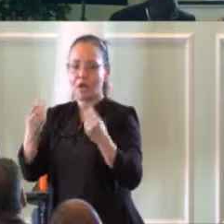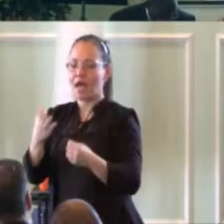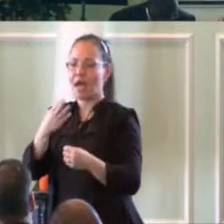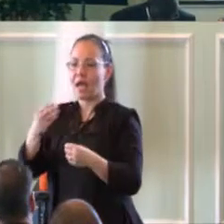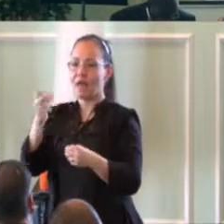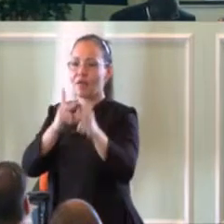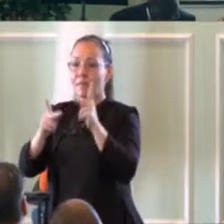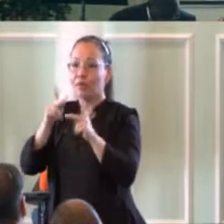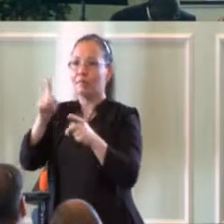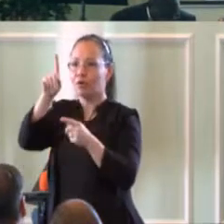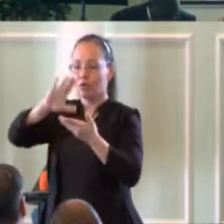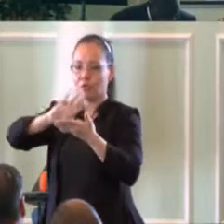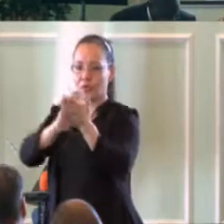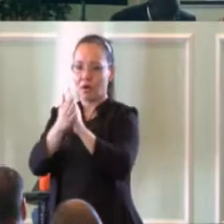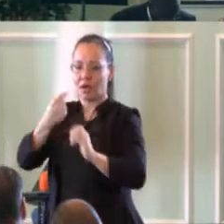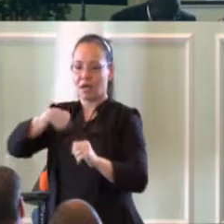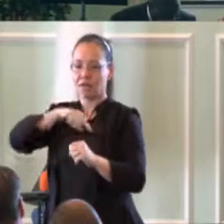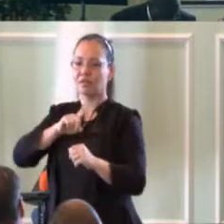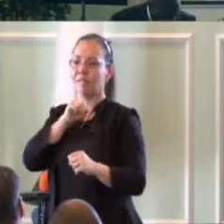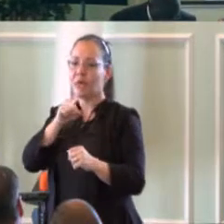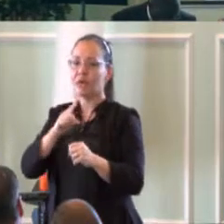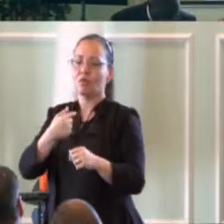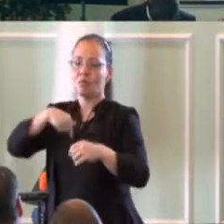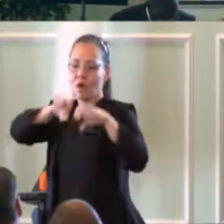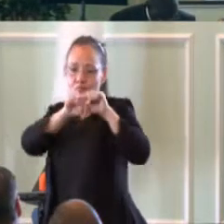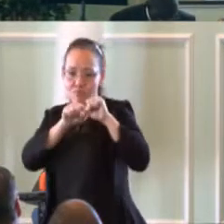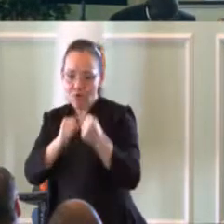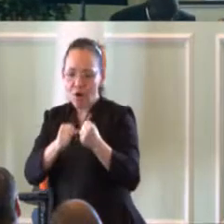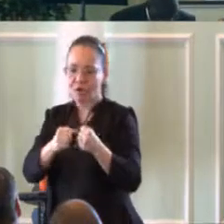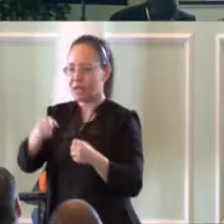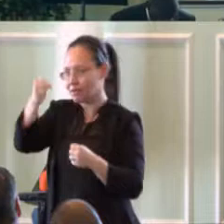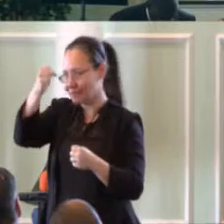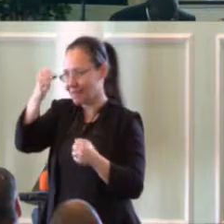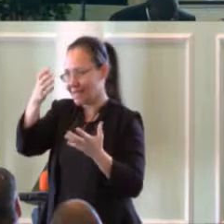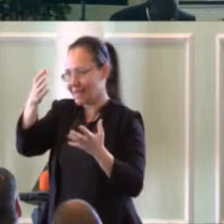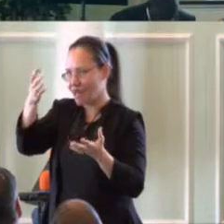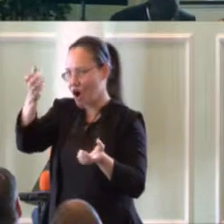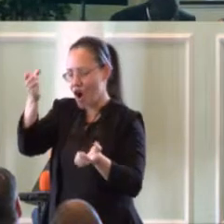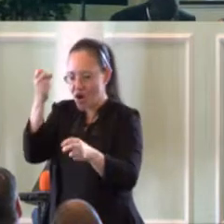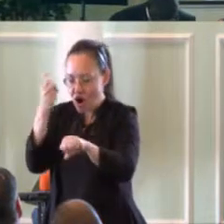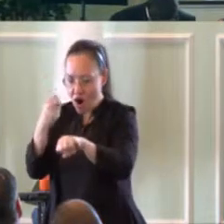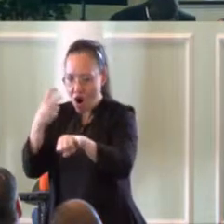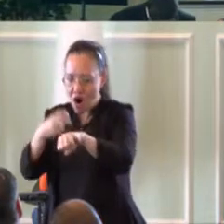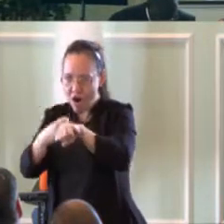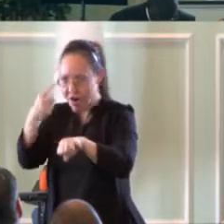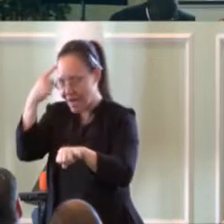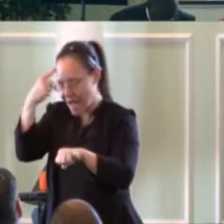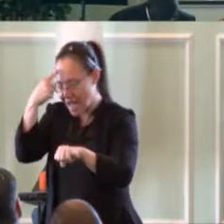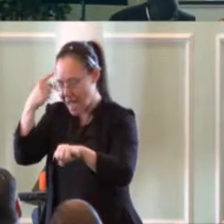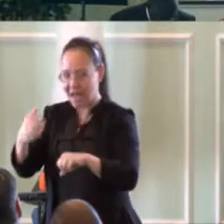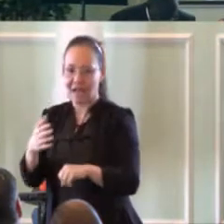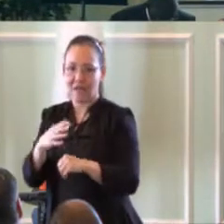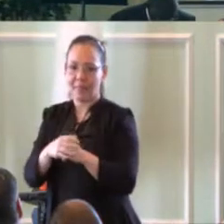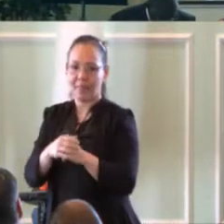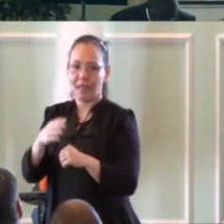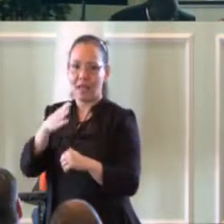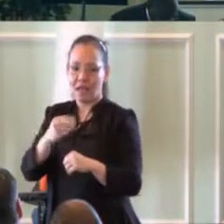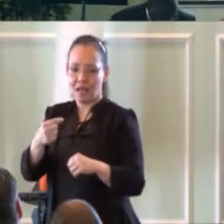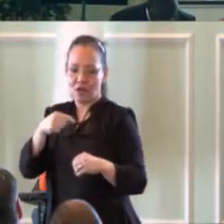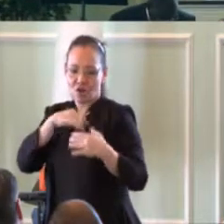want us to be. We are broken, stubborn, and our souls are hard of